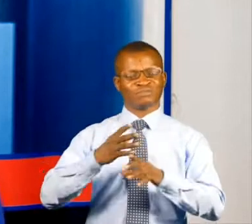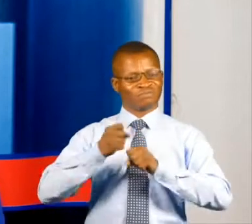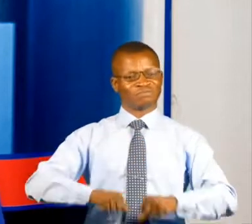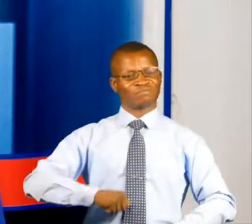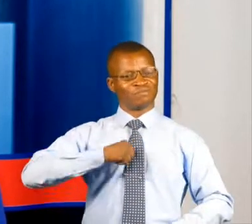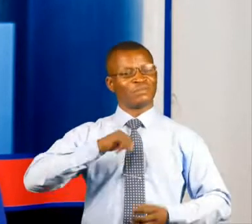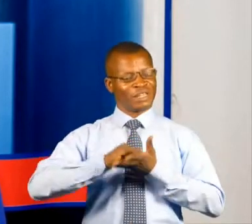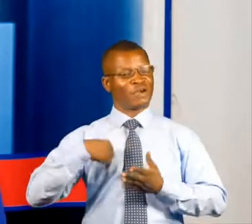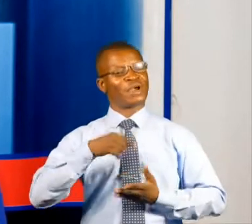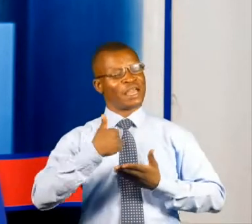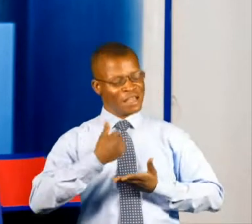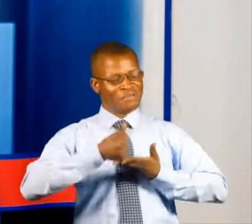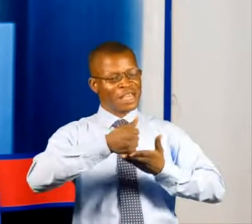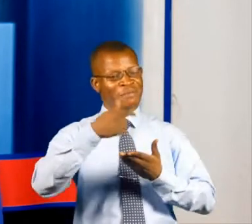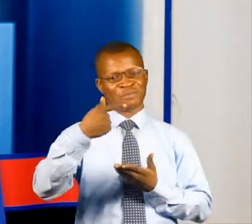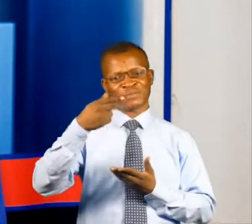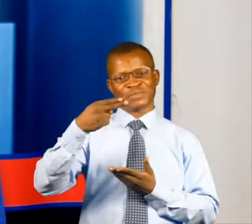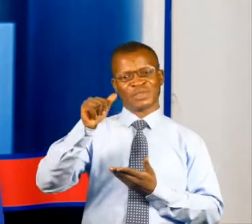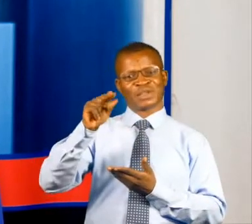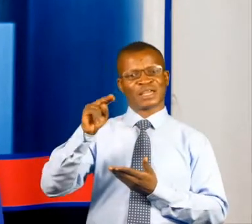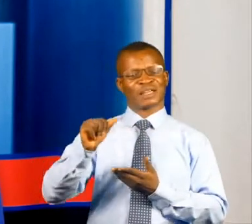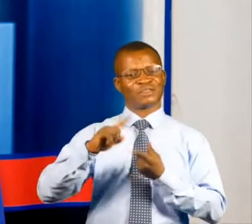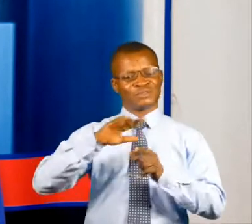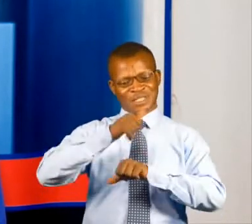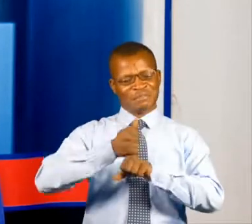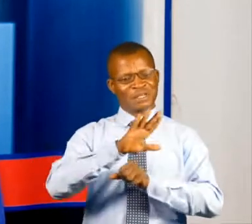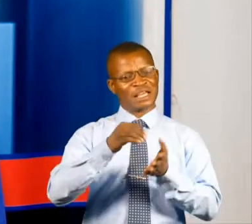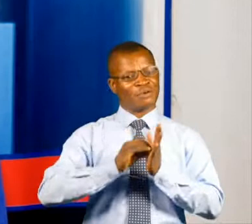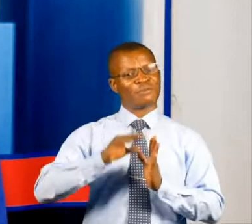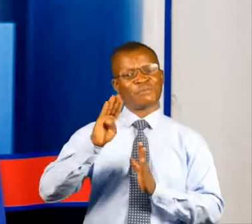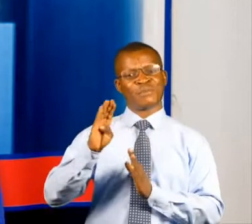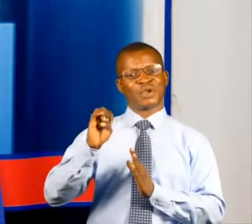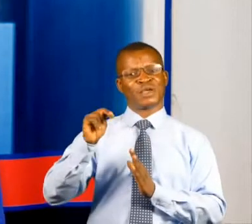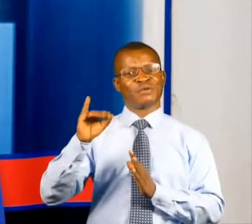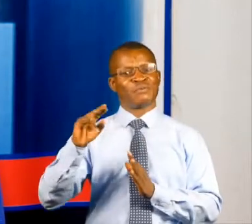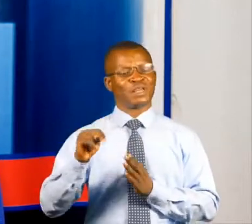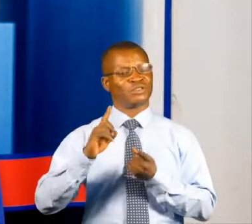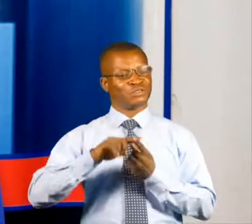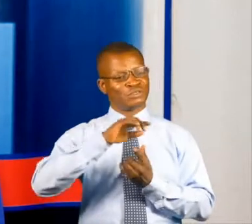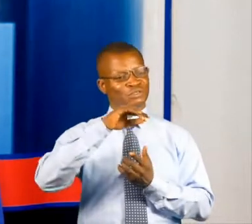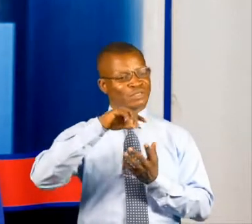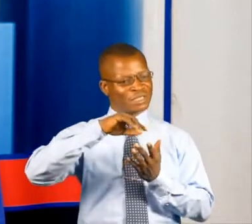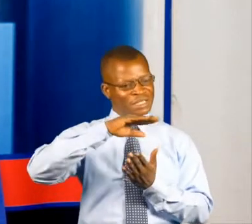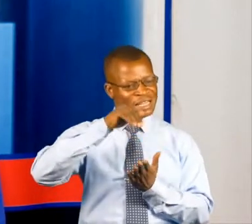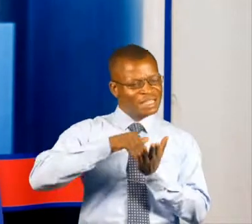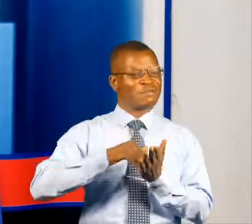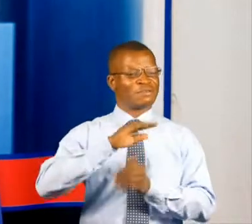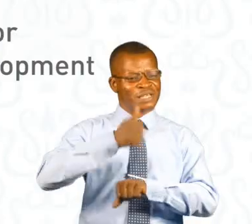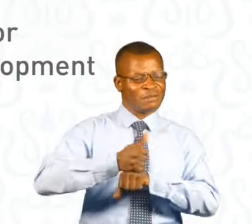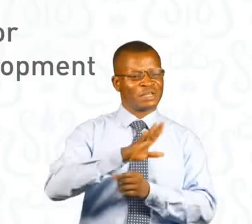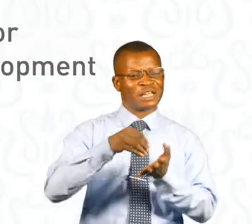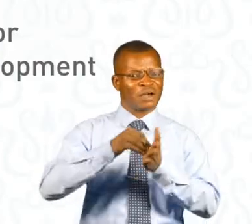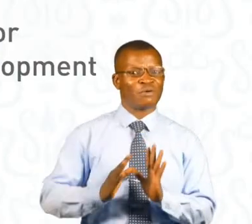we want to begin to take pride that we helped the Ghanaian government set up theirs, we helped the Republic of Nigeria set up theirs. Thank God with